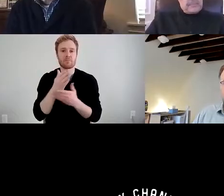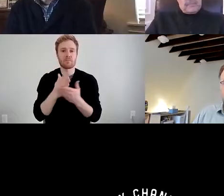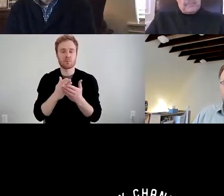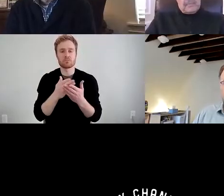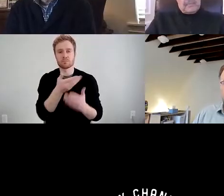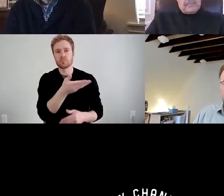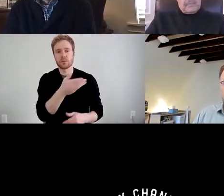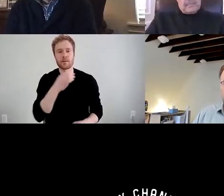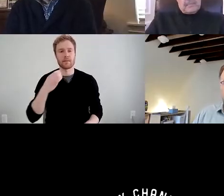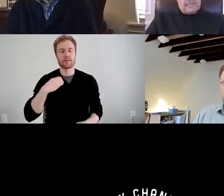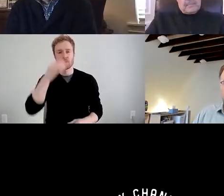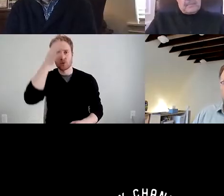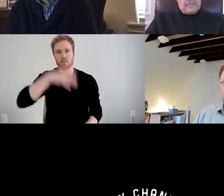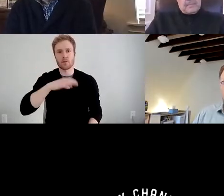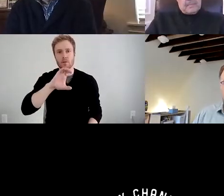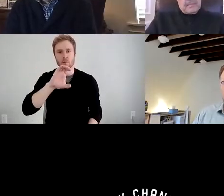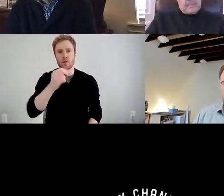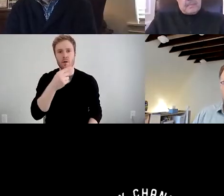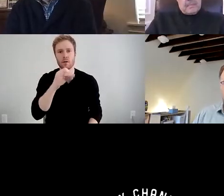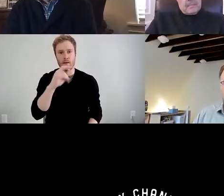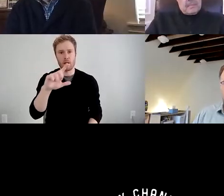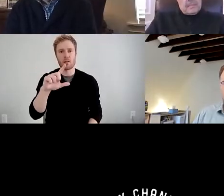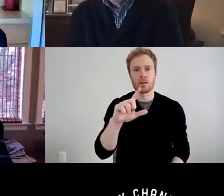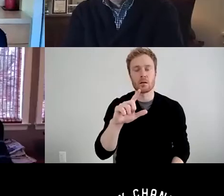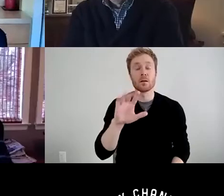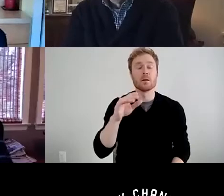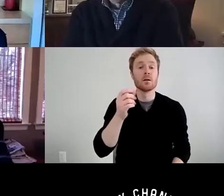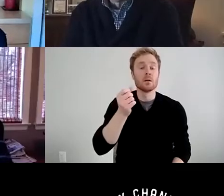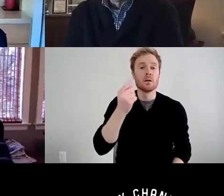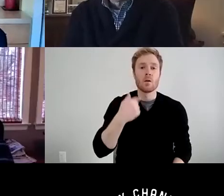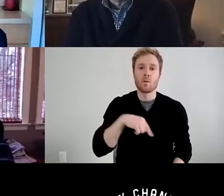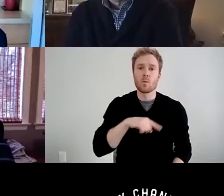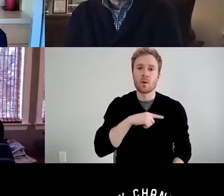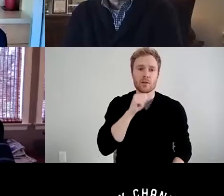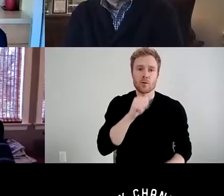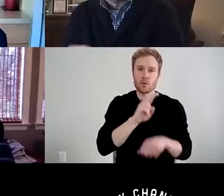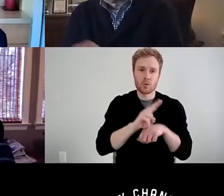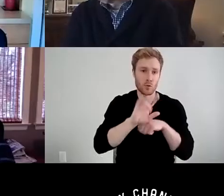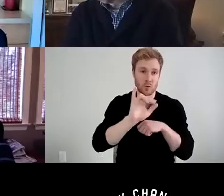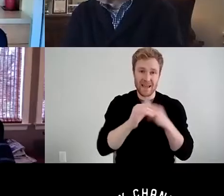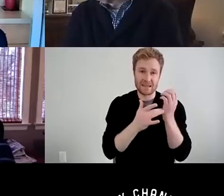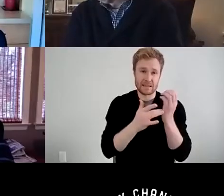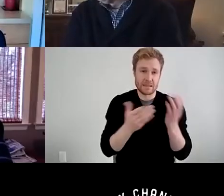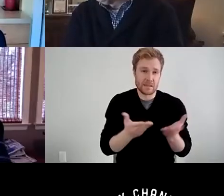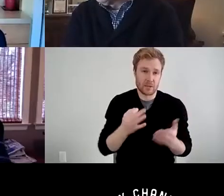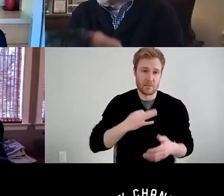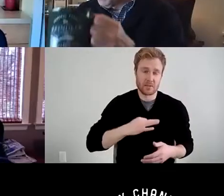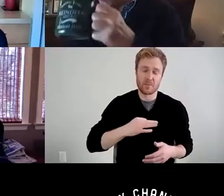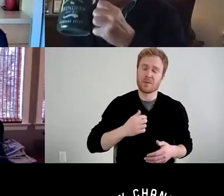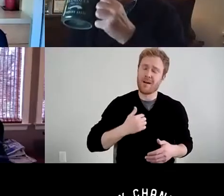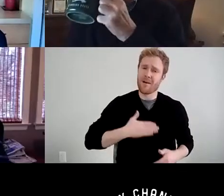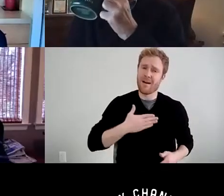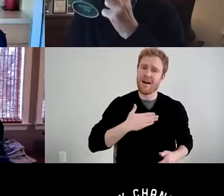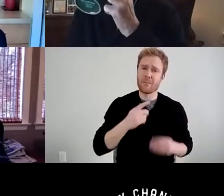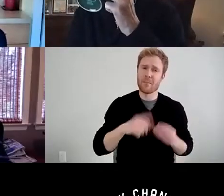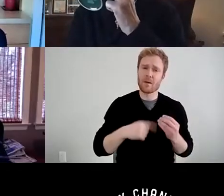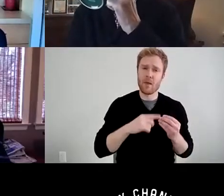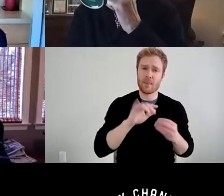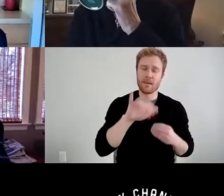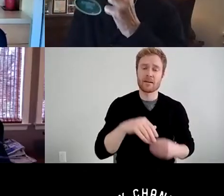acknowledge the amount of research and work that they've done as well. I just wanted to say thank you, and I'm very supportive, and I look forward to this moving